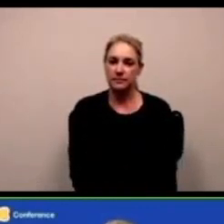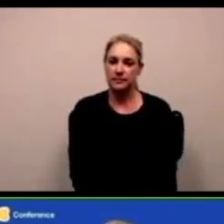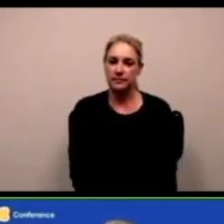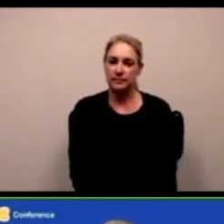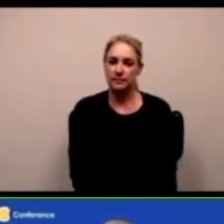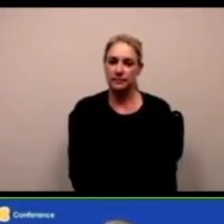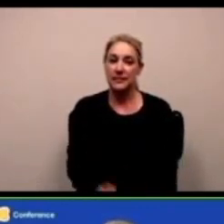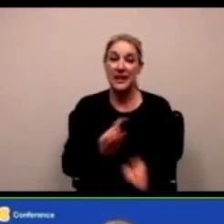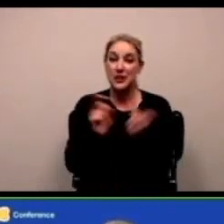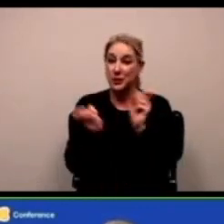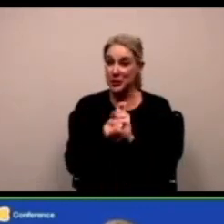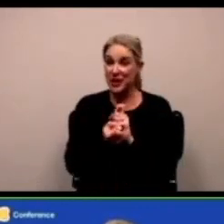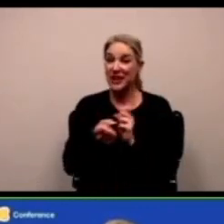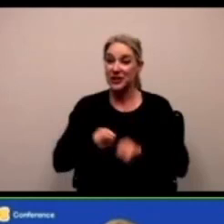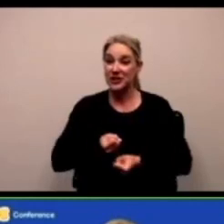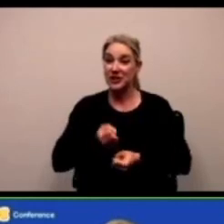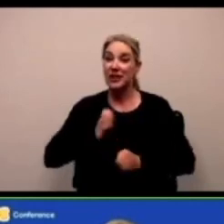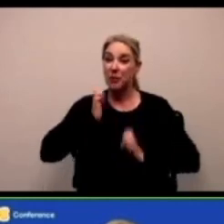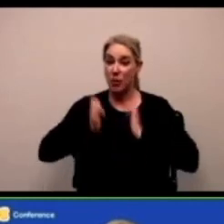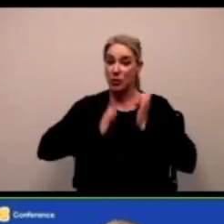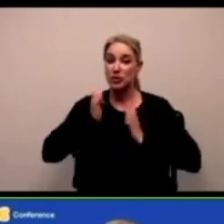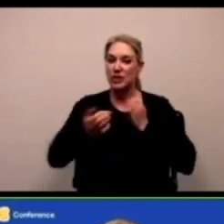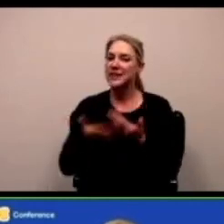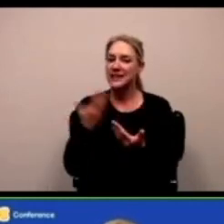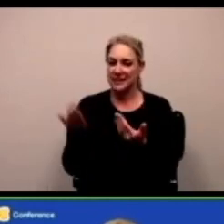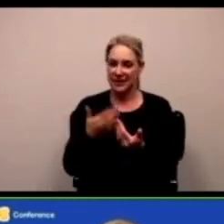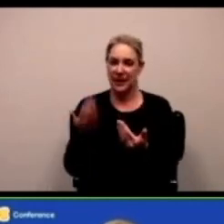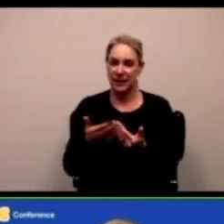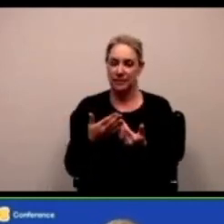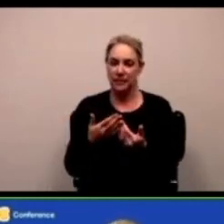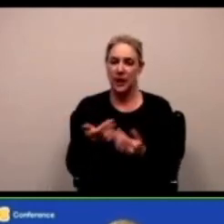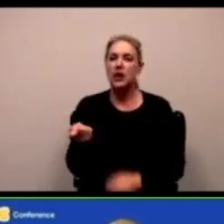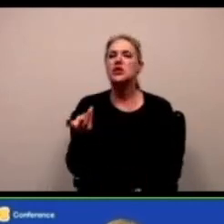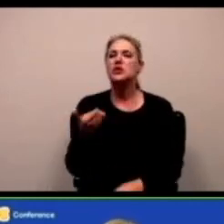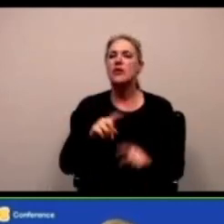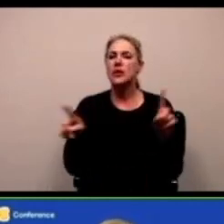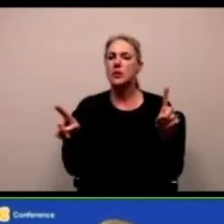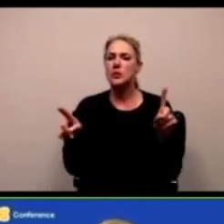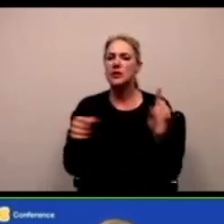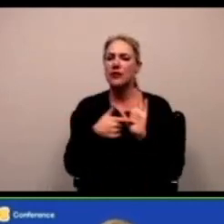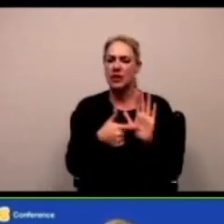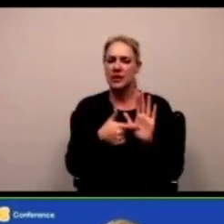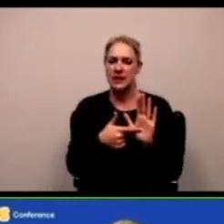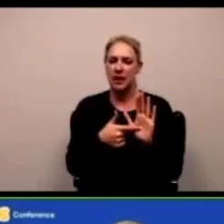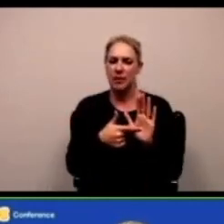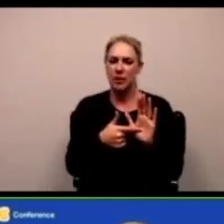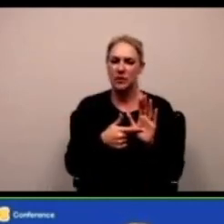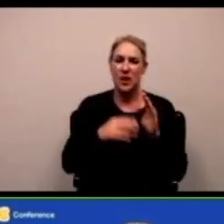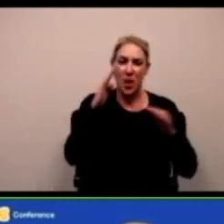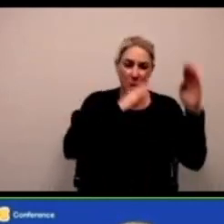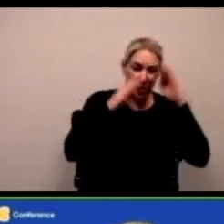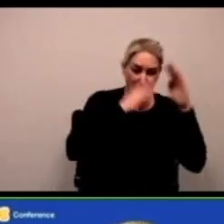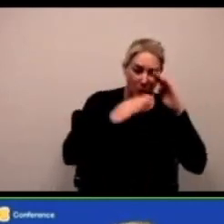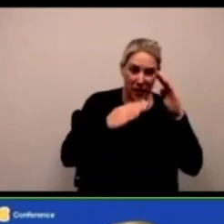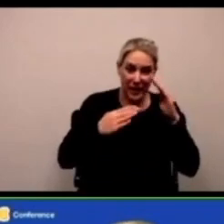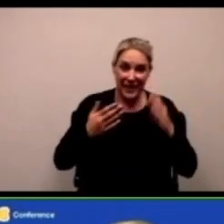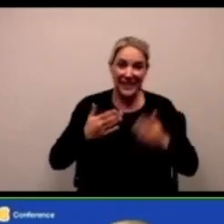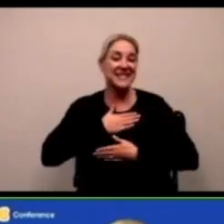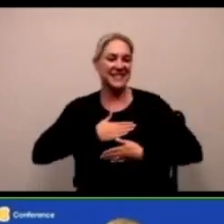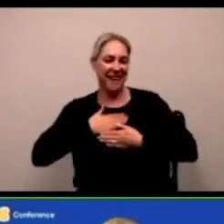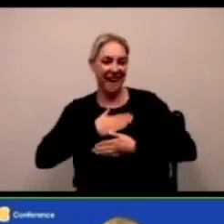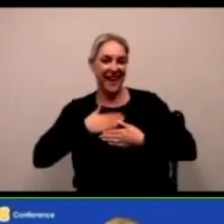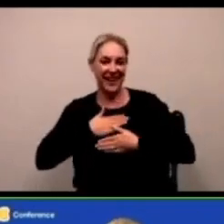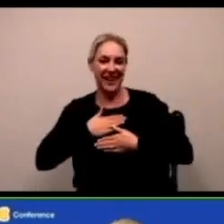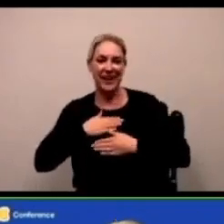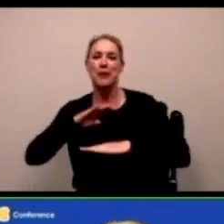Changed the emotion very easily. So we have a few different things, worried, delighted, pleased, and just being able